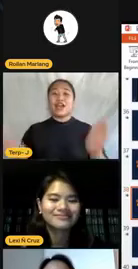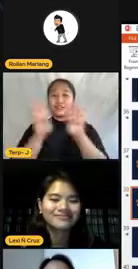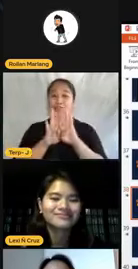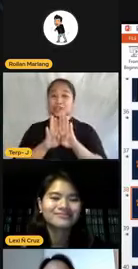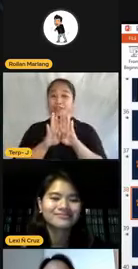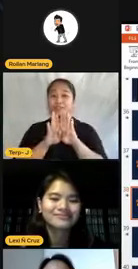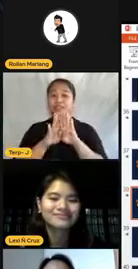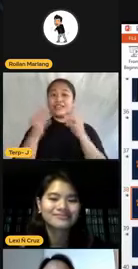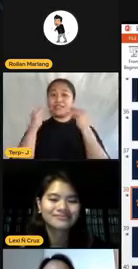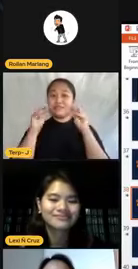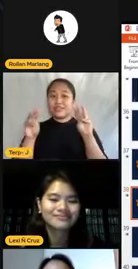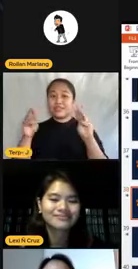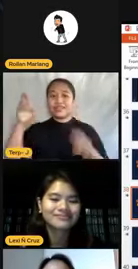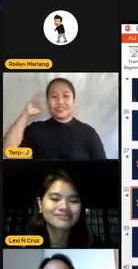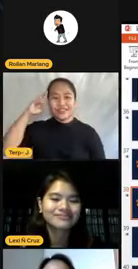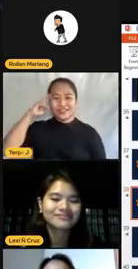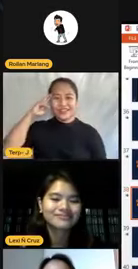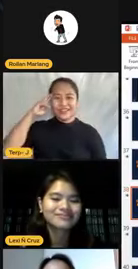may